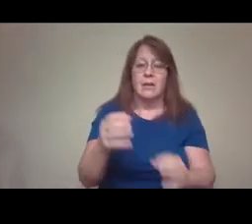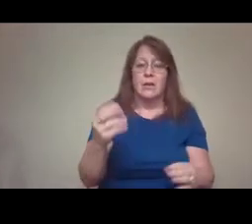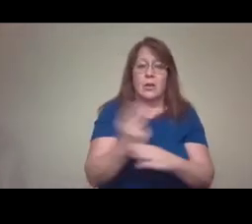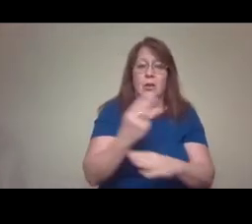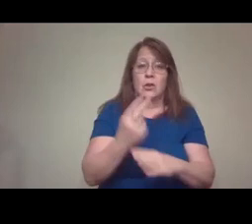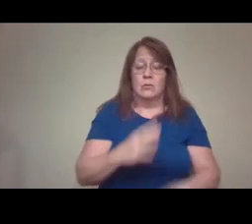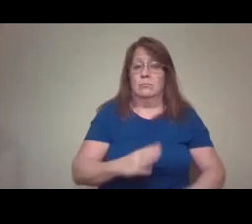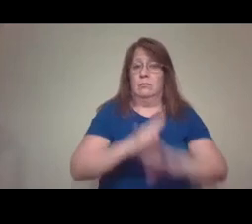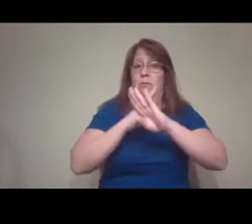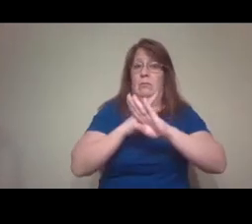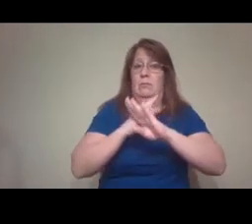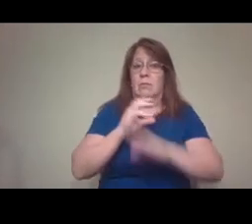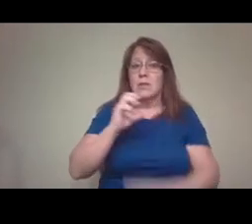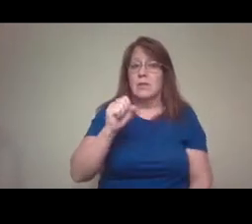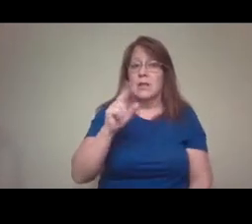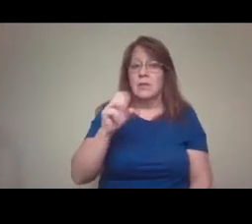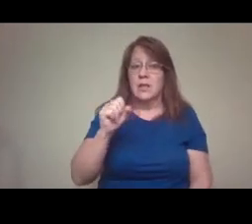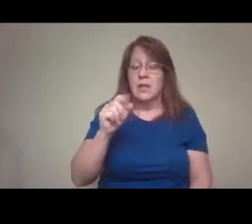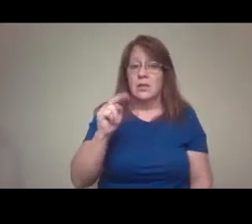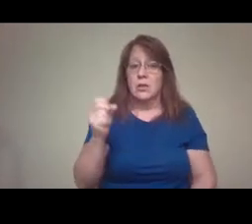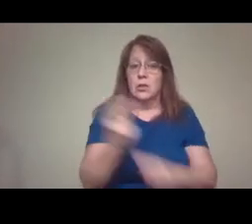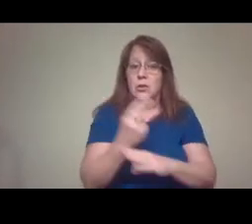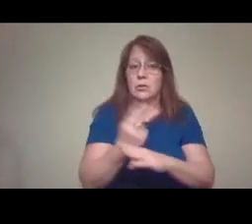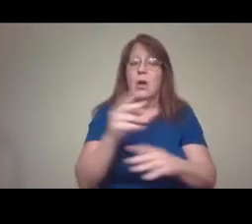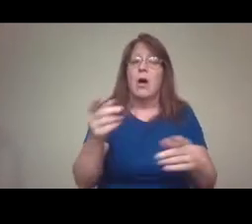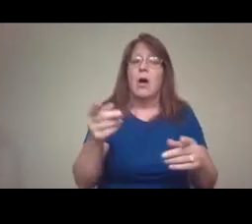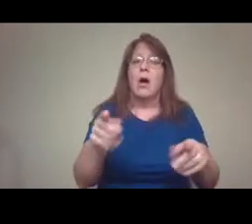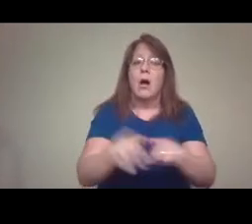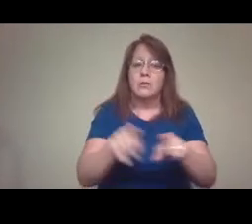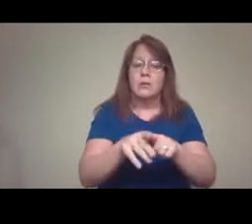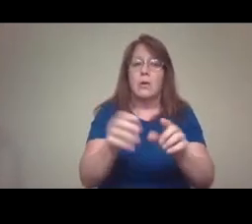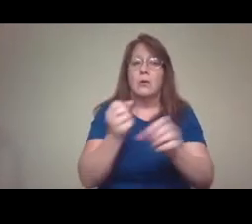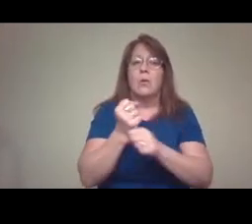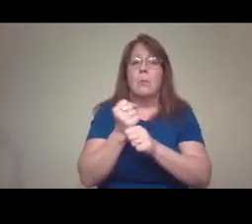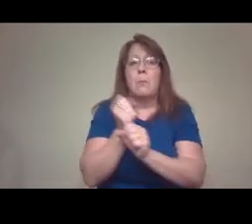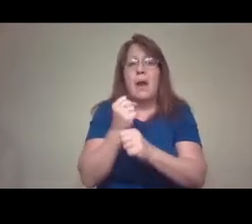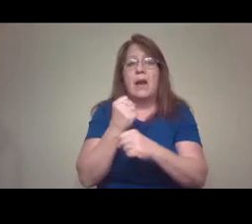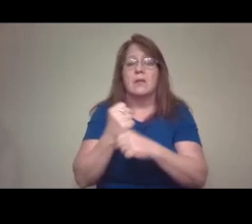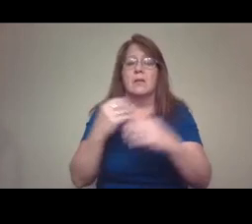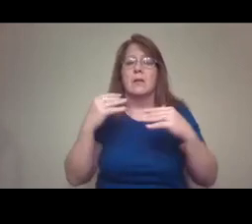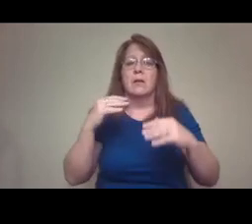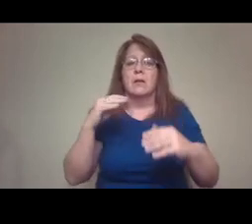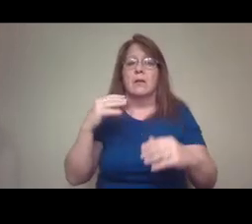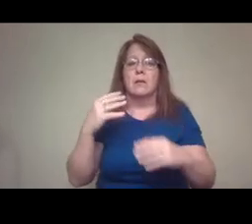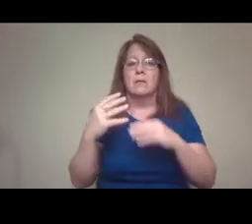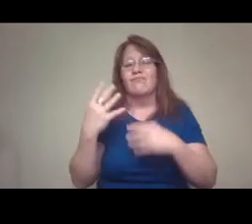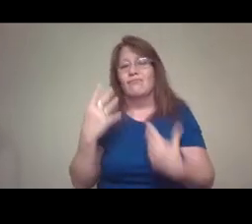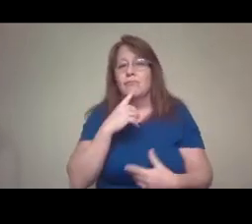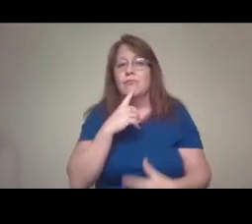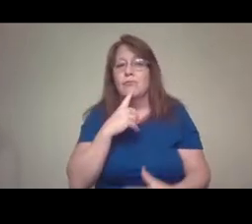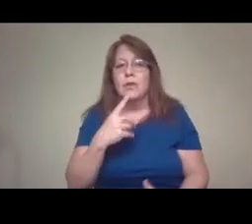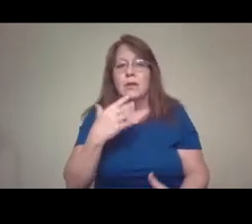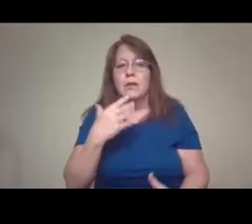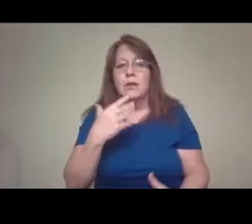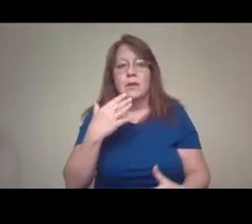among youth also work to prevent poor mental health and vice versa. So some of the things that we're working on in